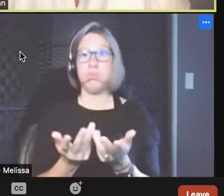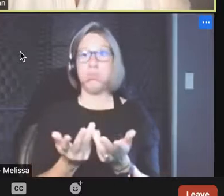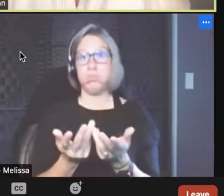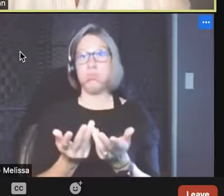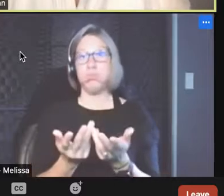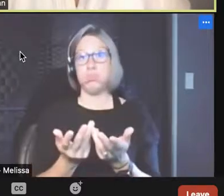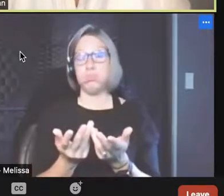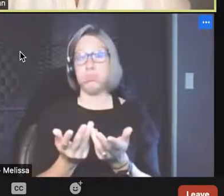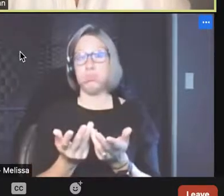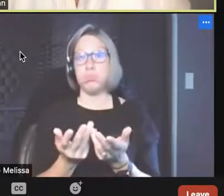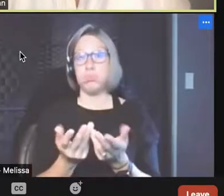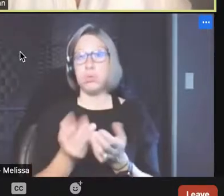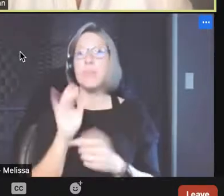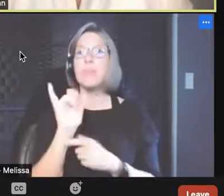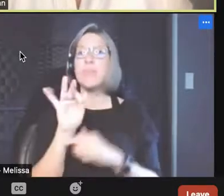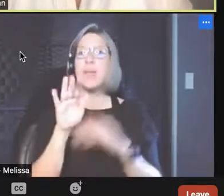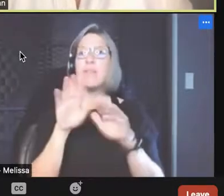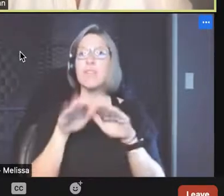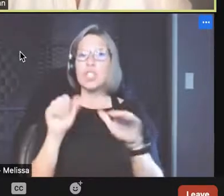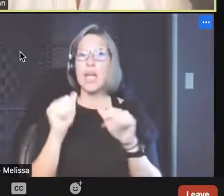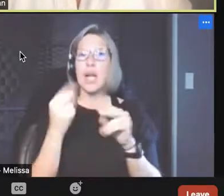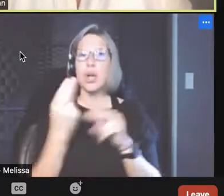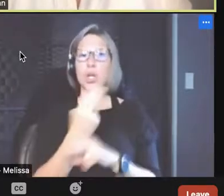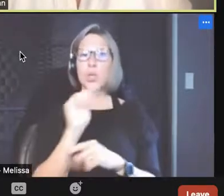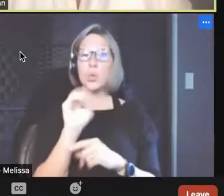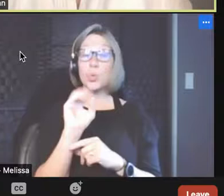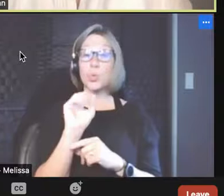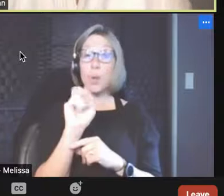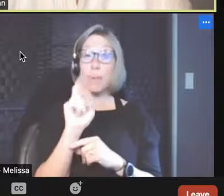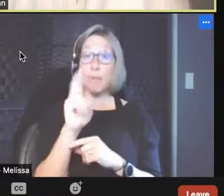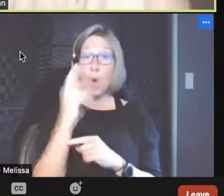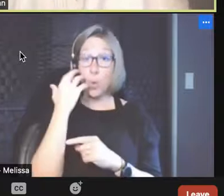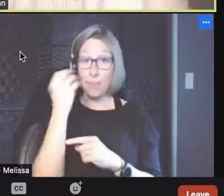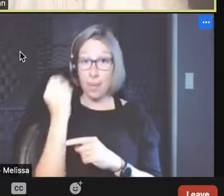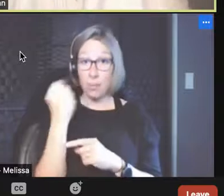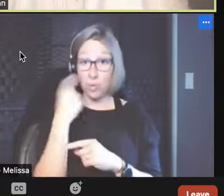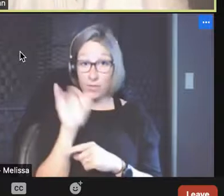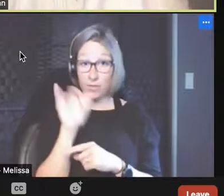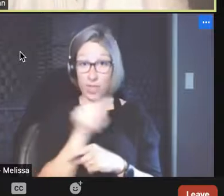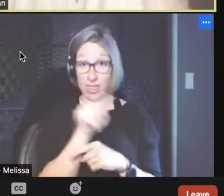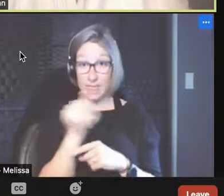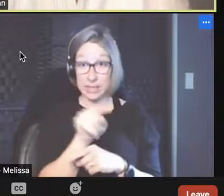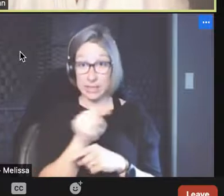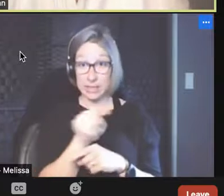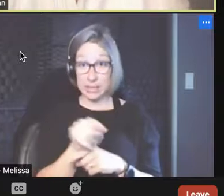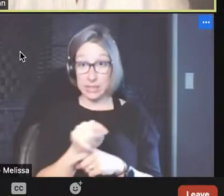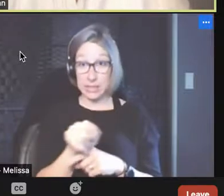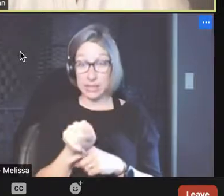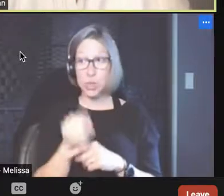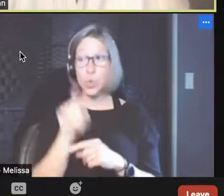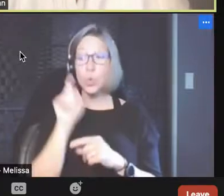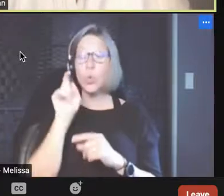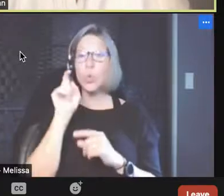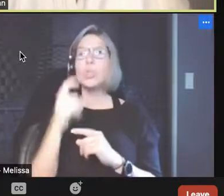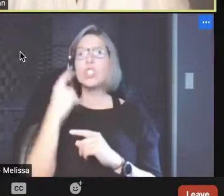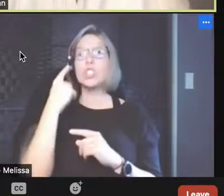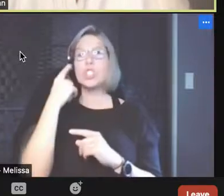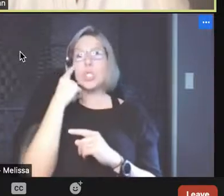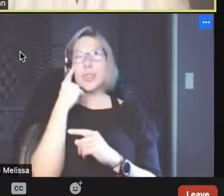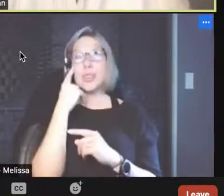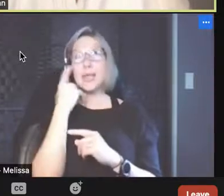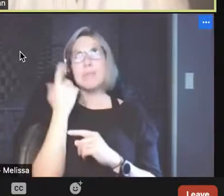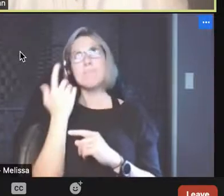say if the child can use motor memory to do this, then we should think really hard about whether we